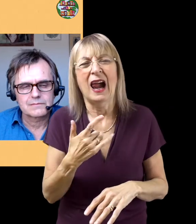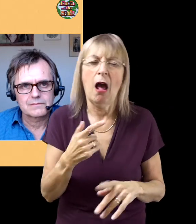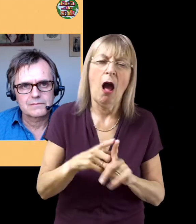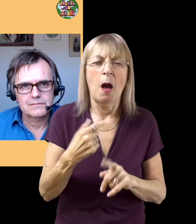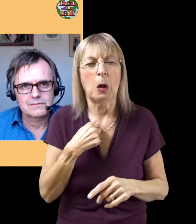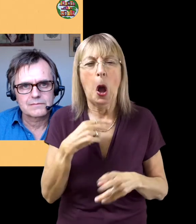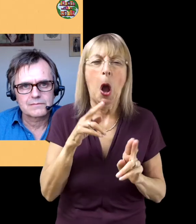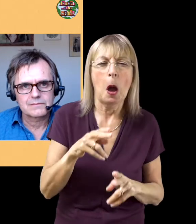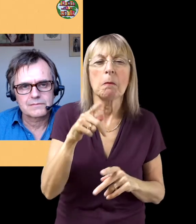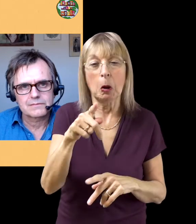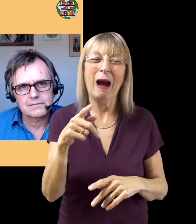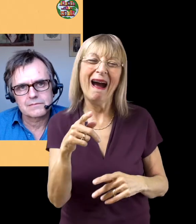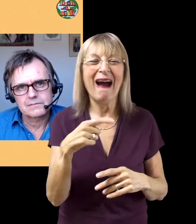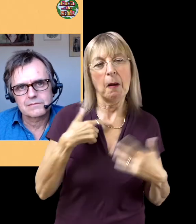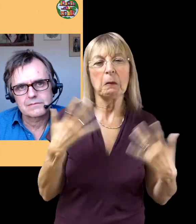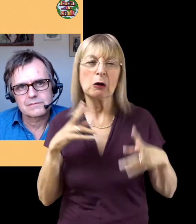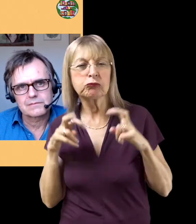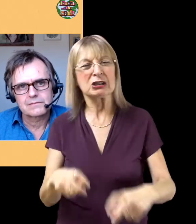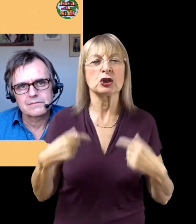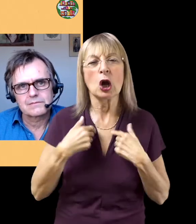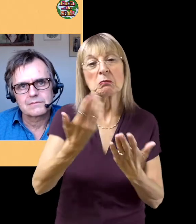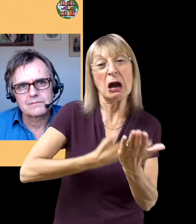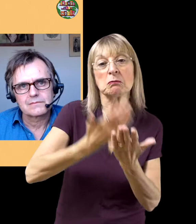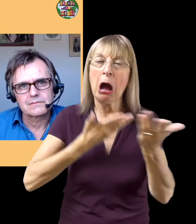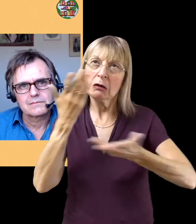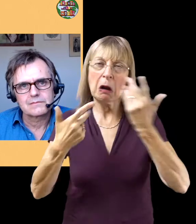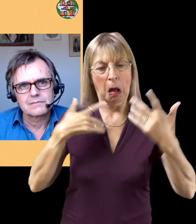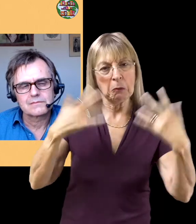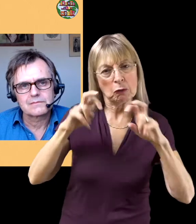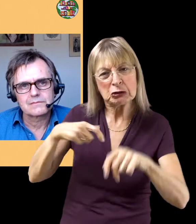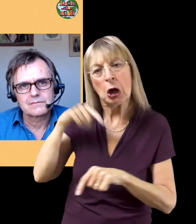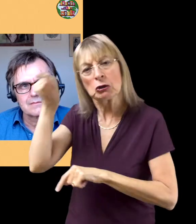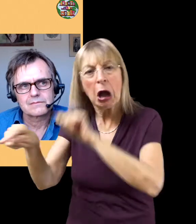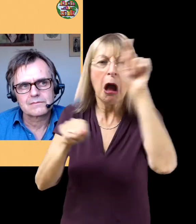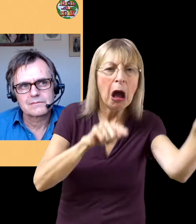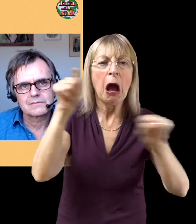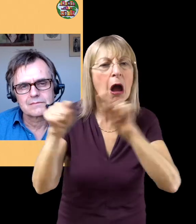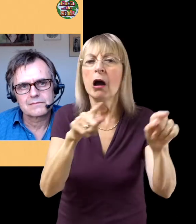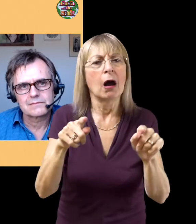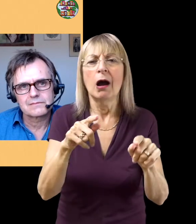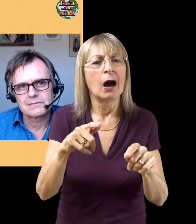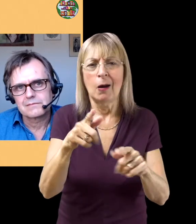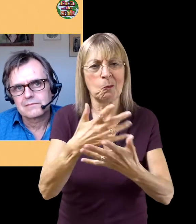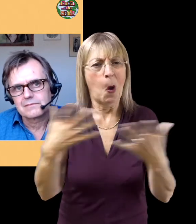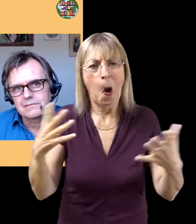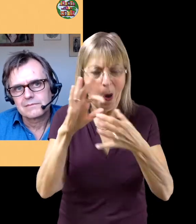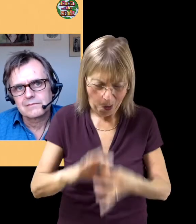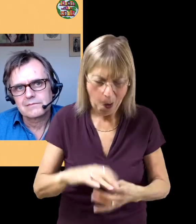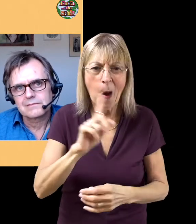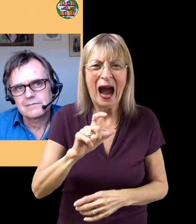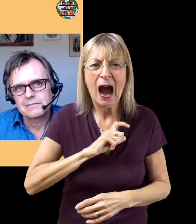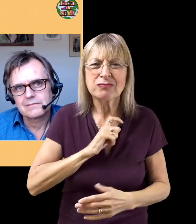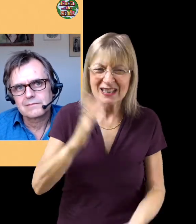feel like, because I sort of hoped you'd done research, but it doesn't feel like there aren't pages and pages of explaining research in it. But it's a way of feeling like these characters